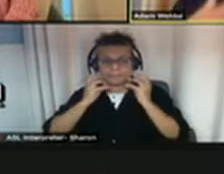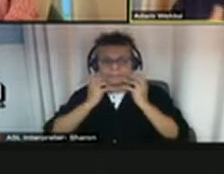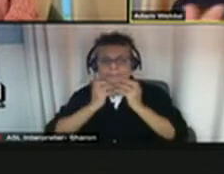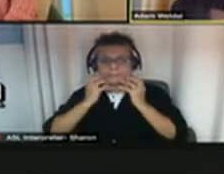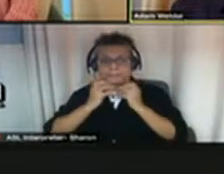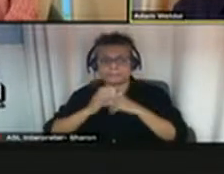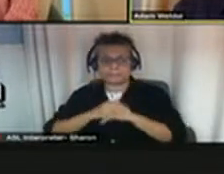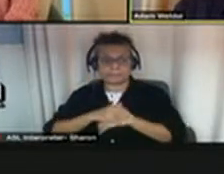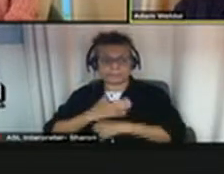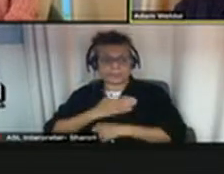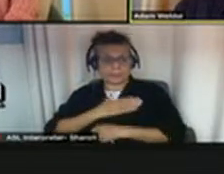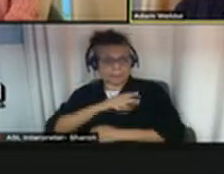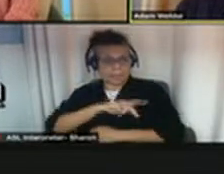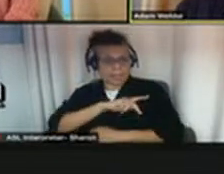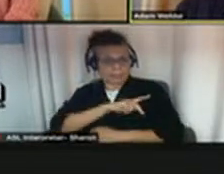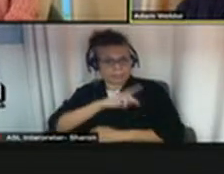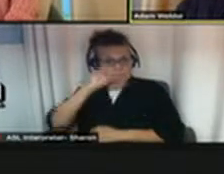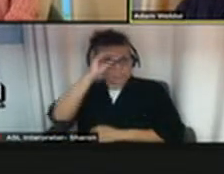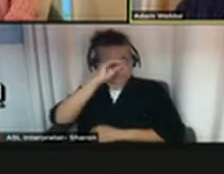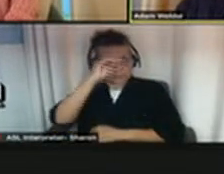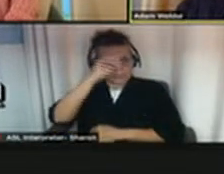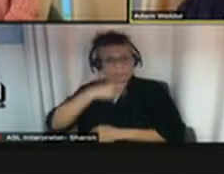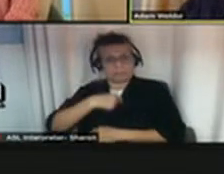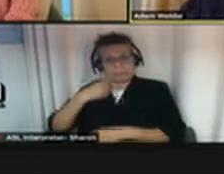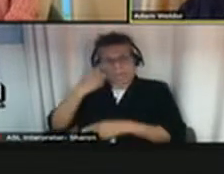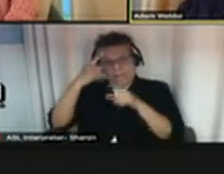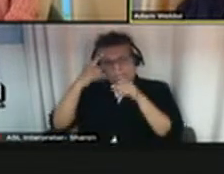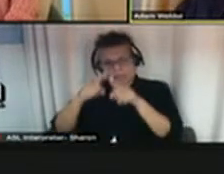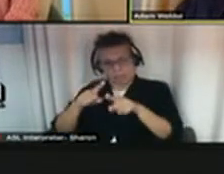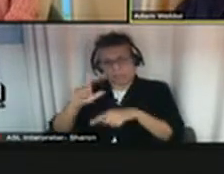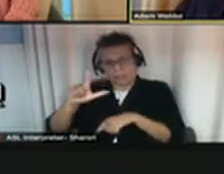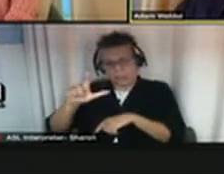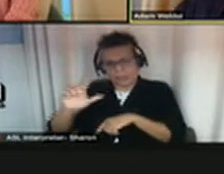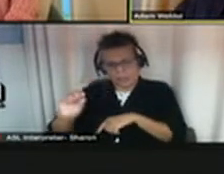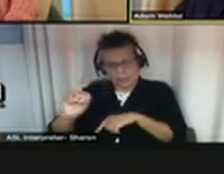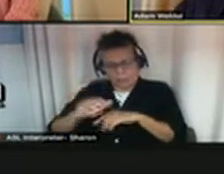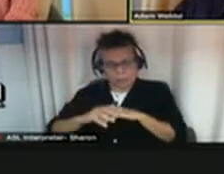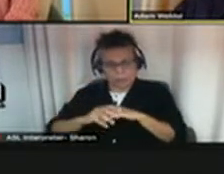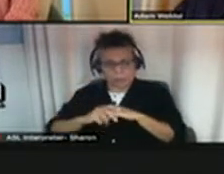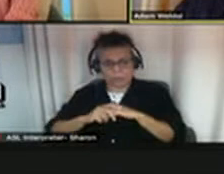My personal opinion is I tend to agree with Mr. Iovino. I think that